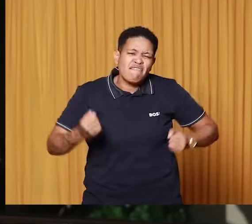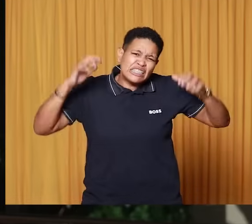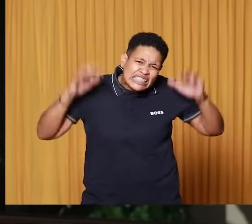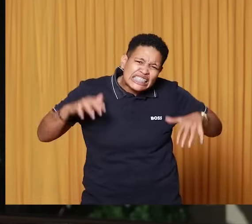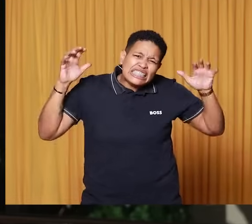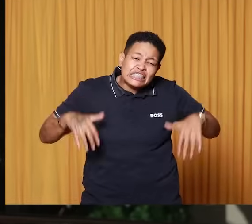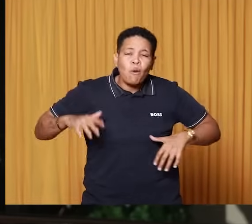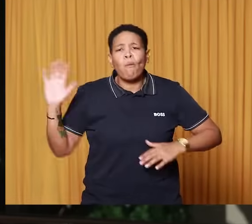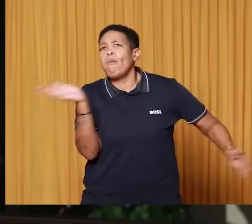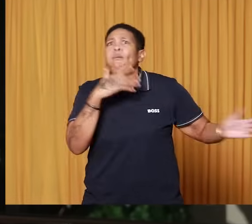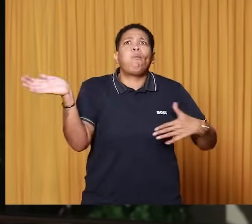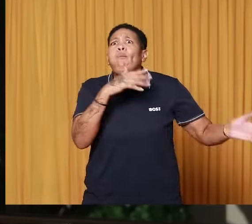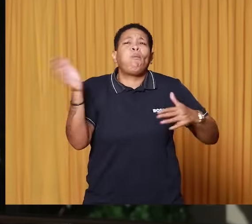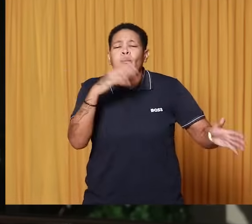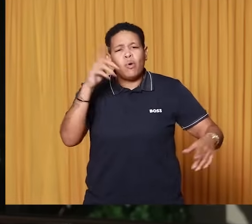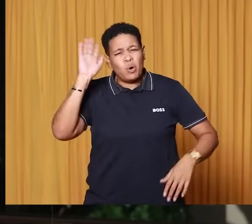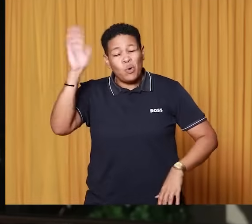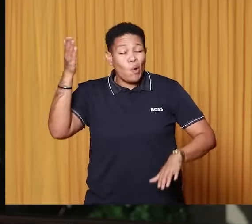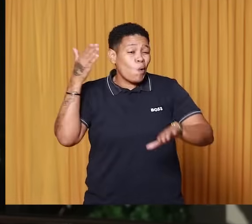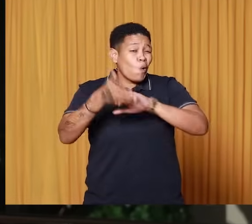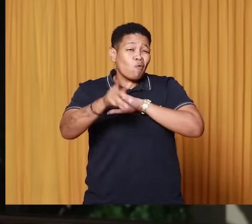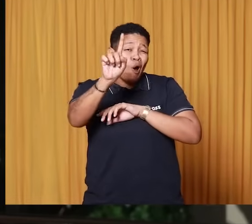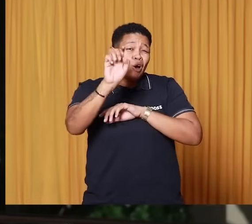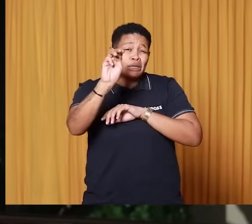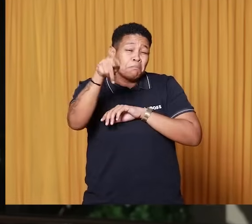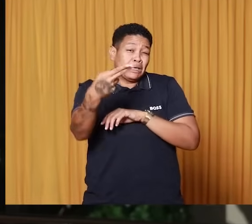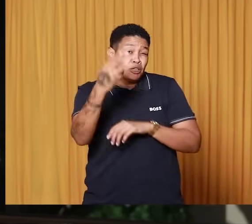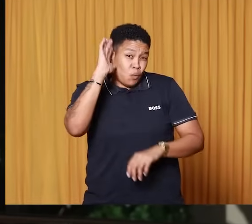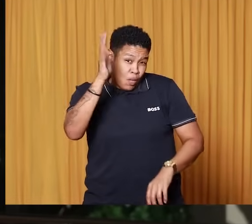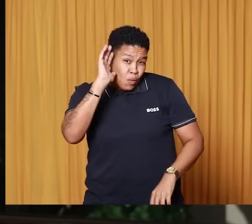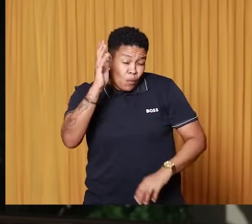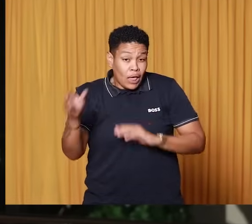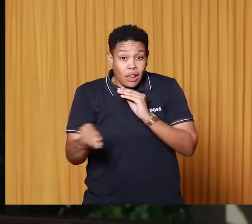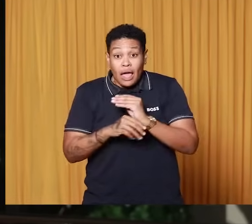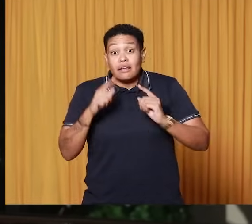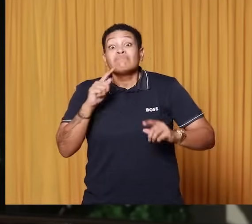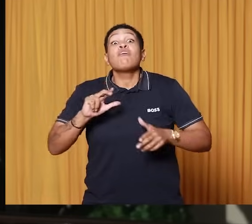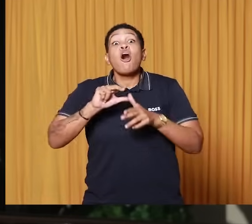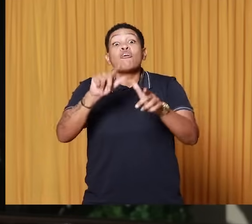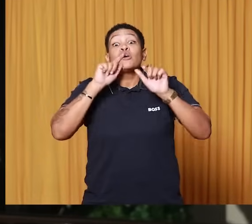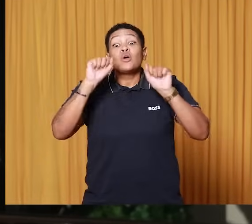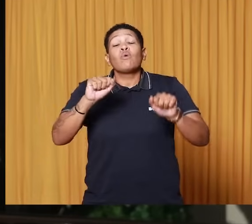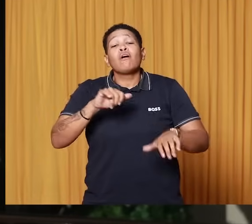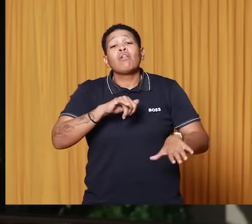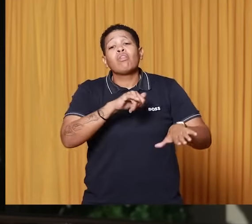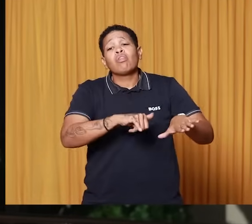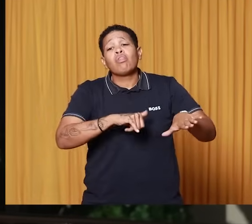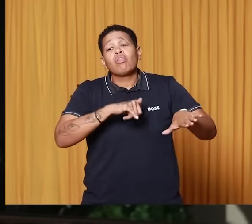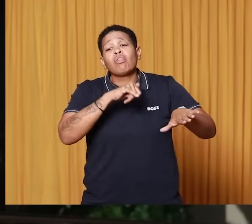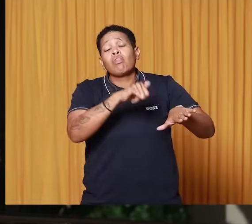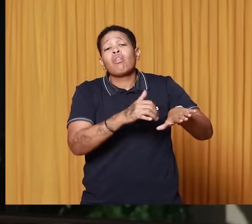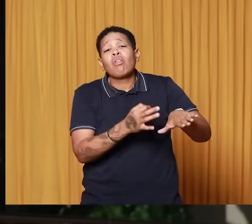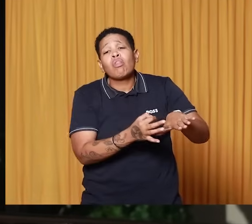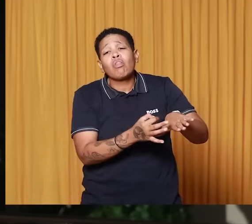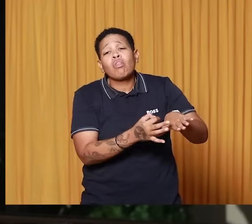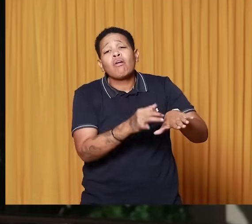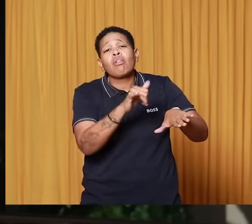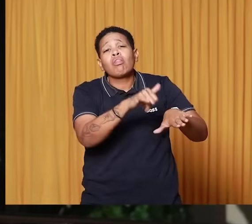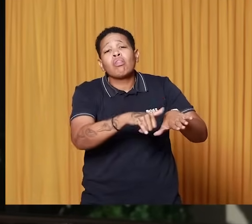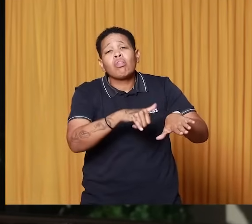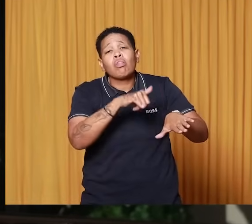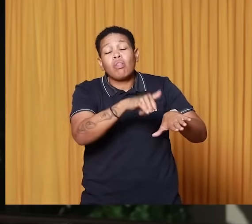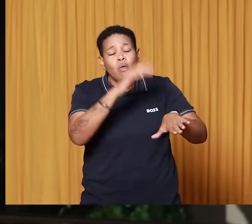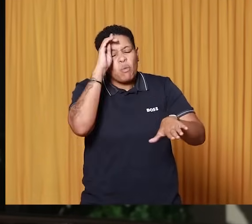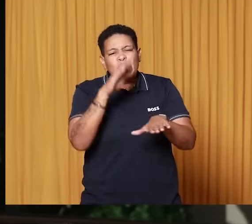rains and winds above 100 miles per hour. It is also likely that hurricane conditions could linger over Jamaica due to the